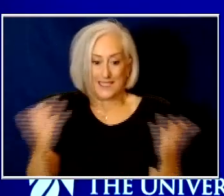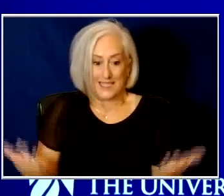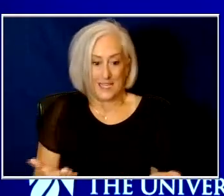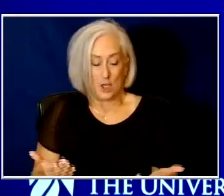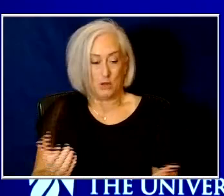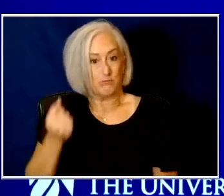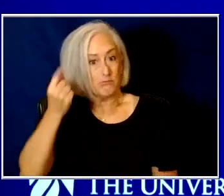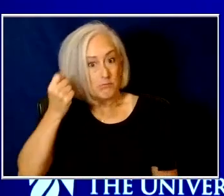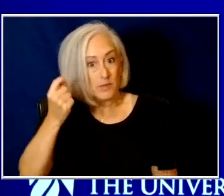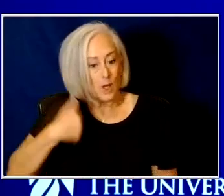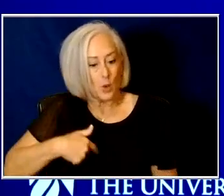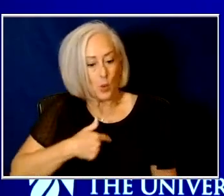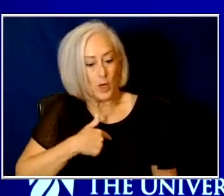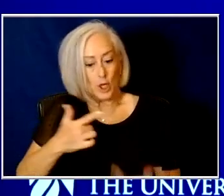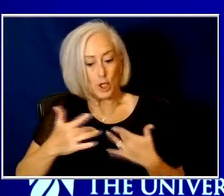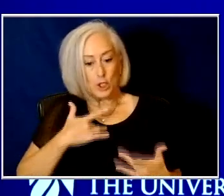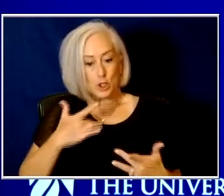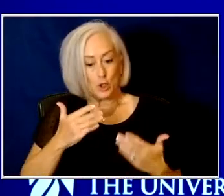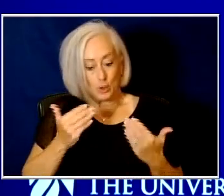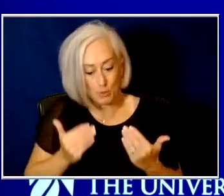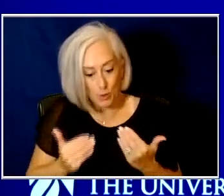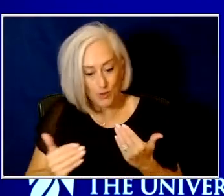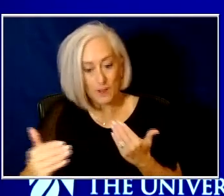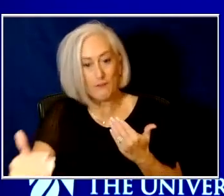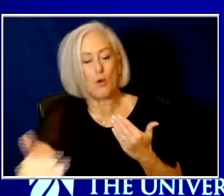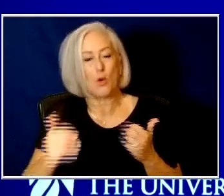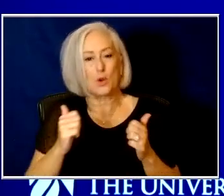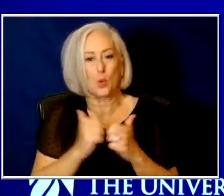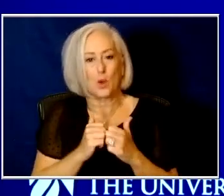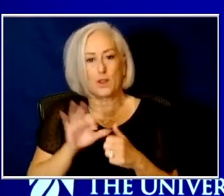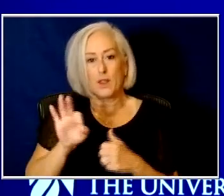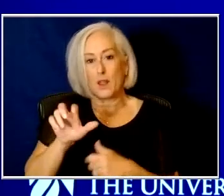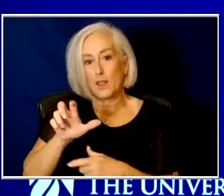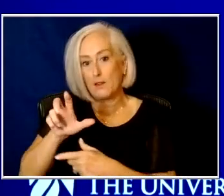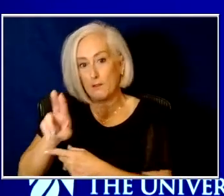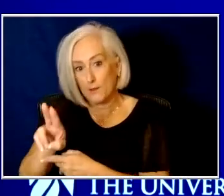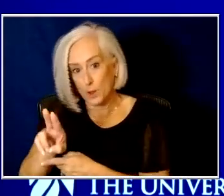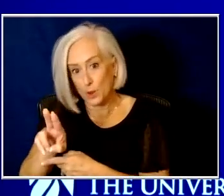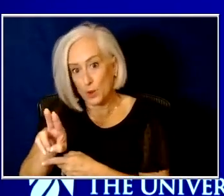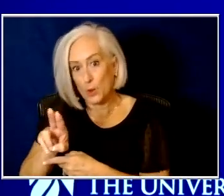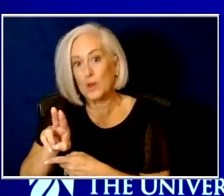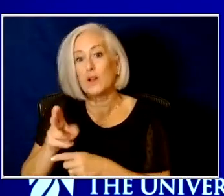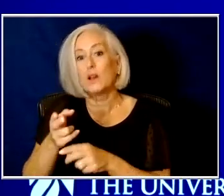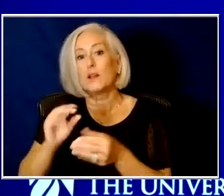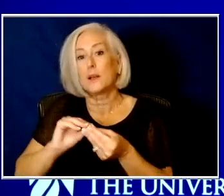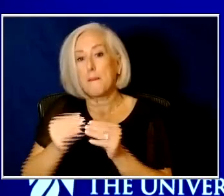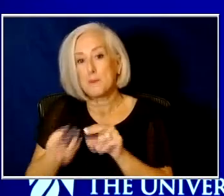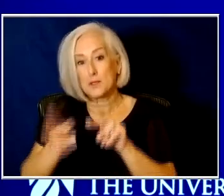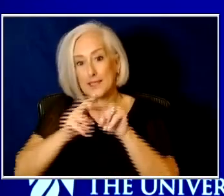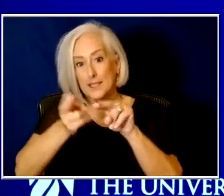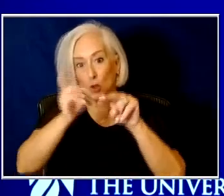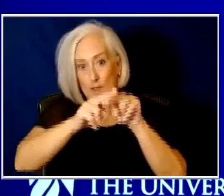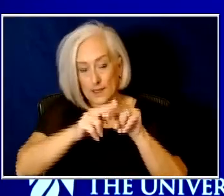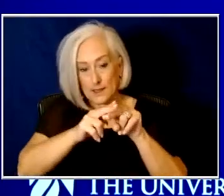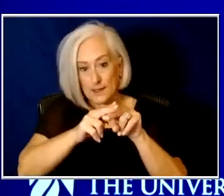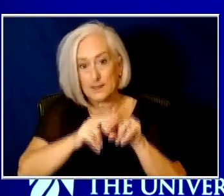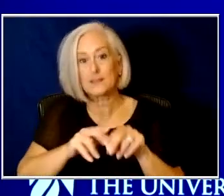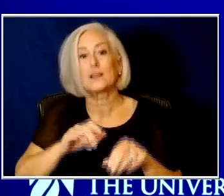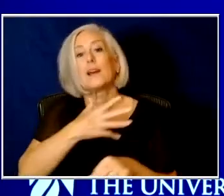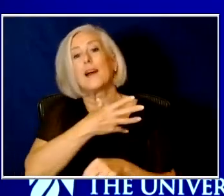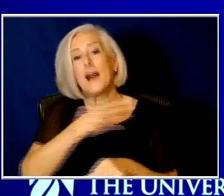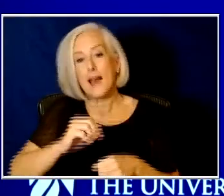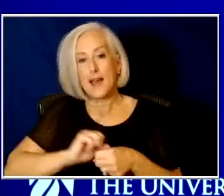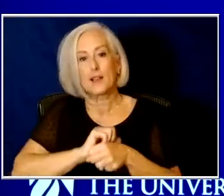for moving forward into this colder weather with influenza rates increasing, as well as a possible recurrent surge of the